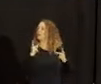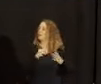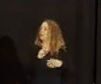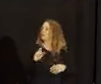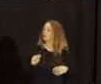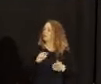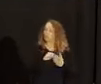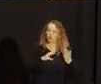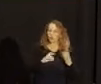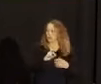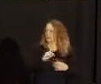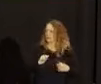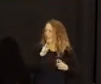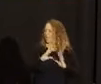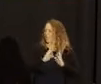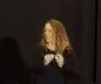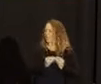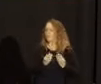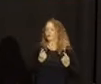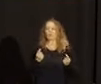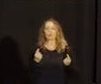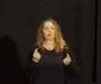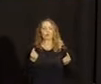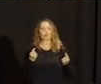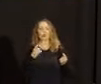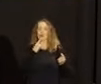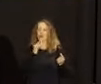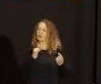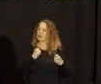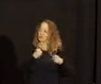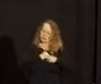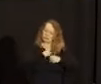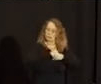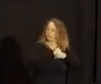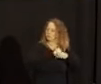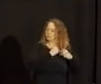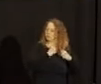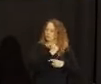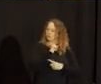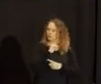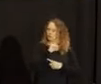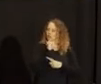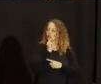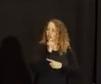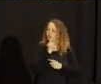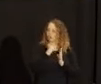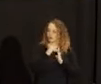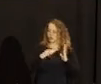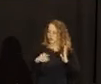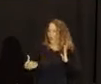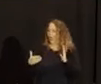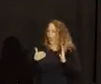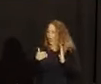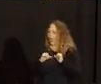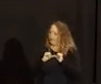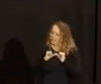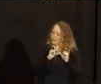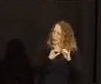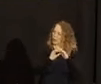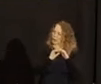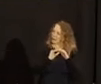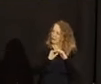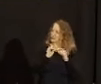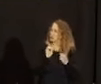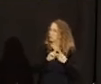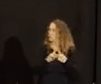disabilities, students with disabilities and their families really fighting to make sure that students had continued